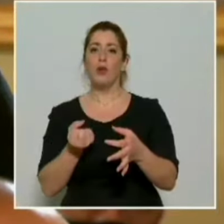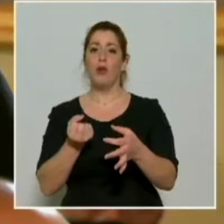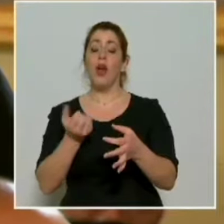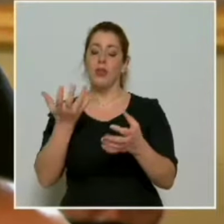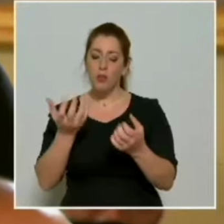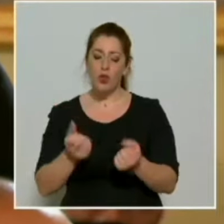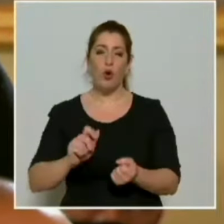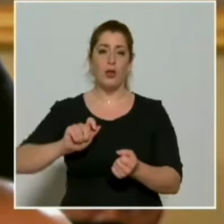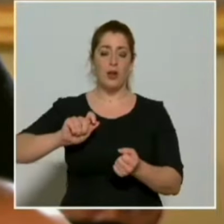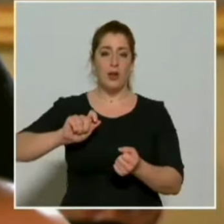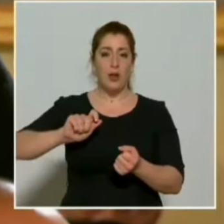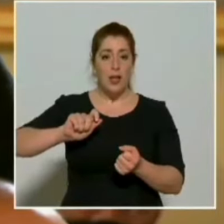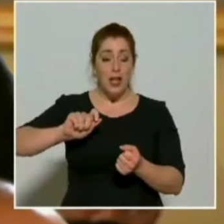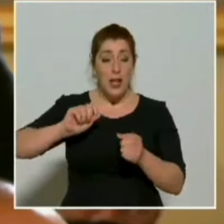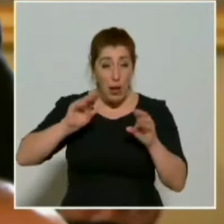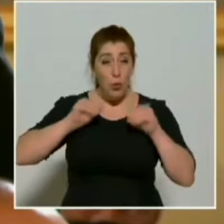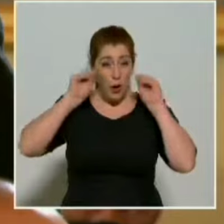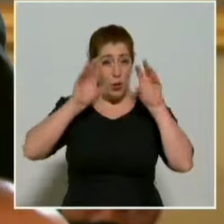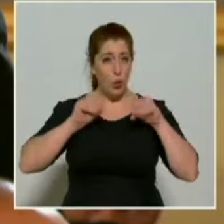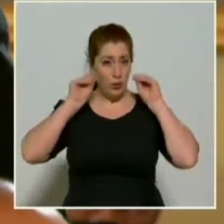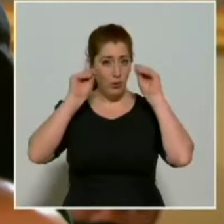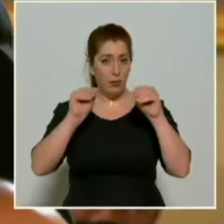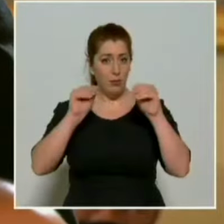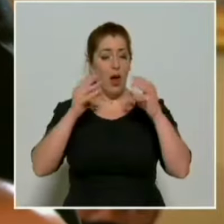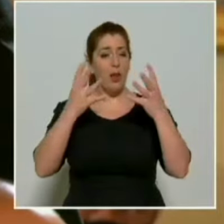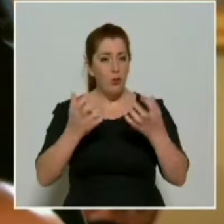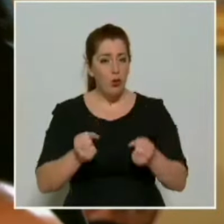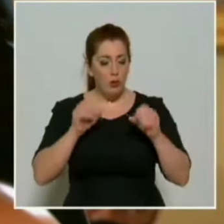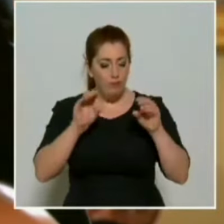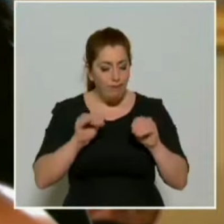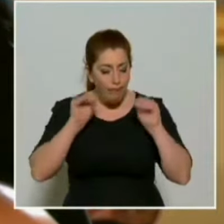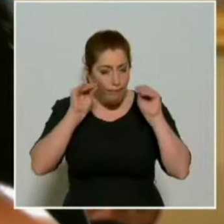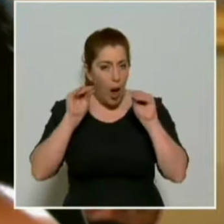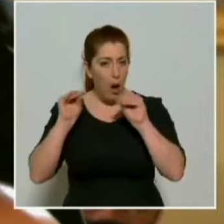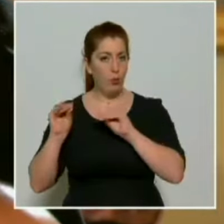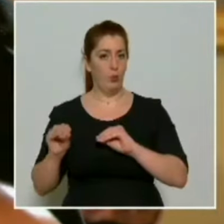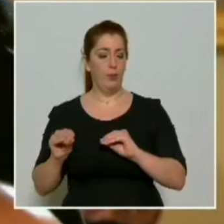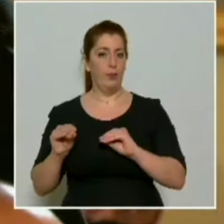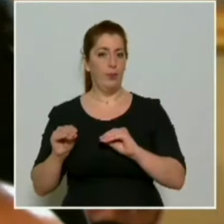x'imkien. Għalhekk jekk ana biex